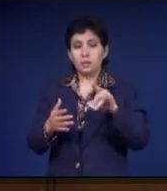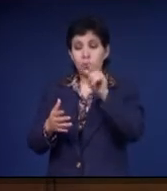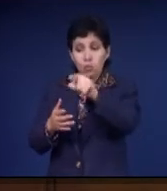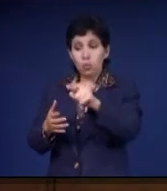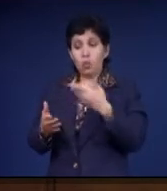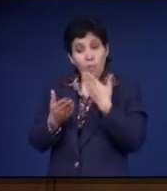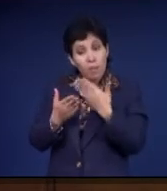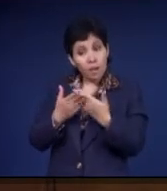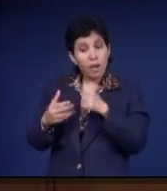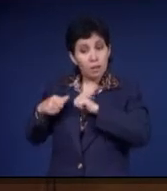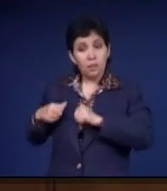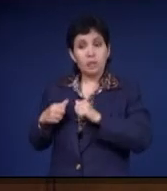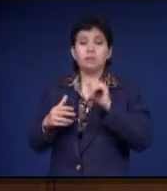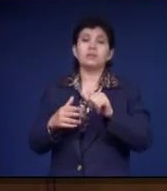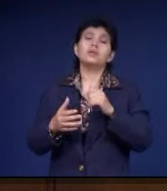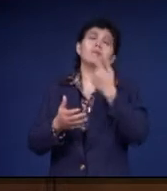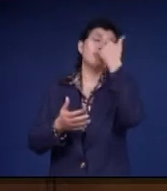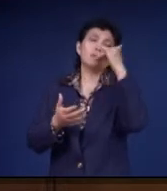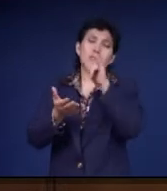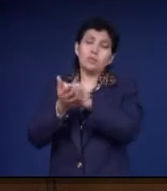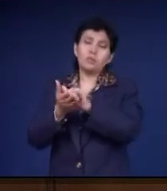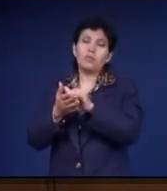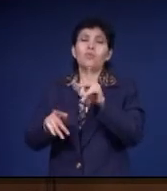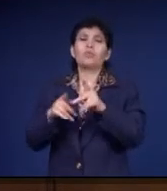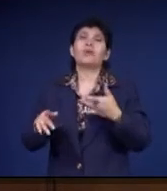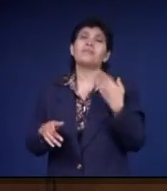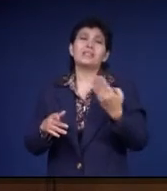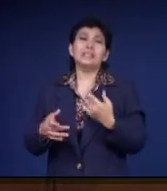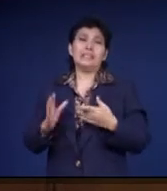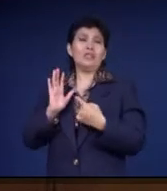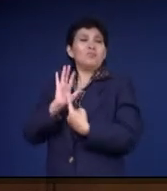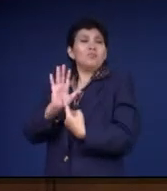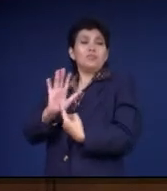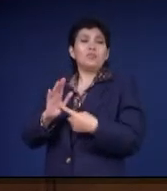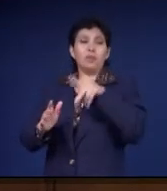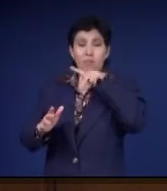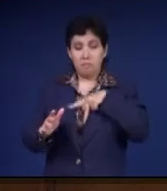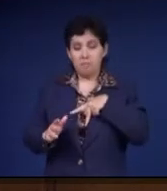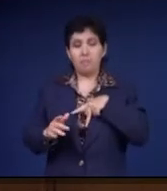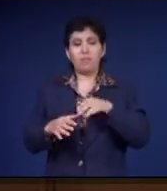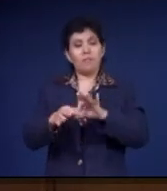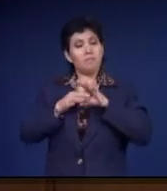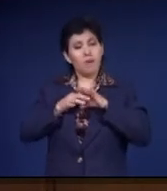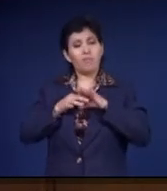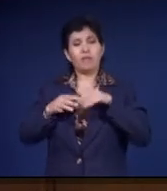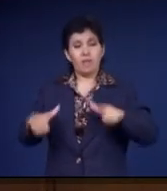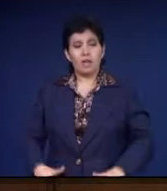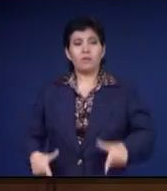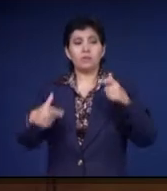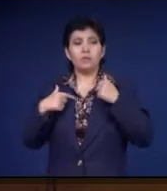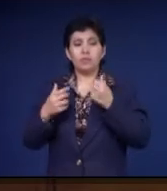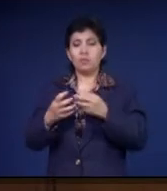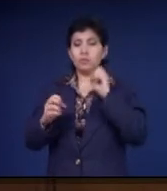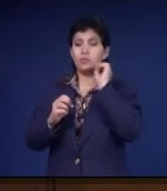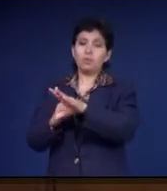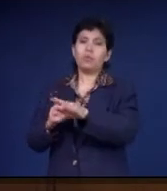yes, because that's what people desire in the social world. Even though in your private life you might be kicking the cats or you might